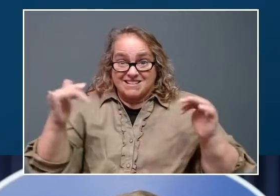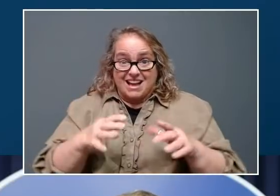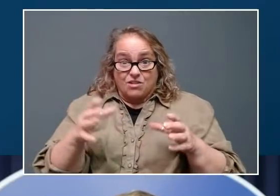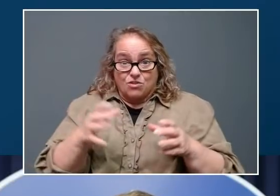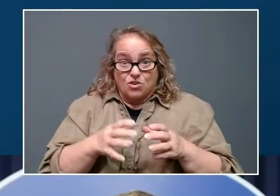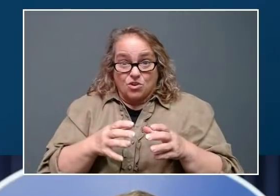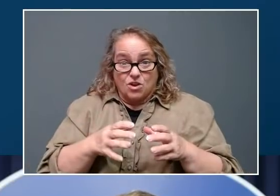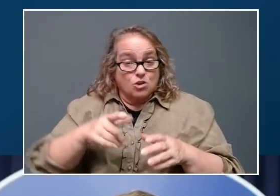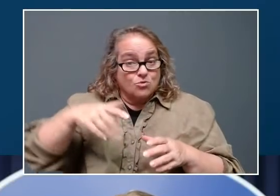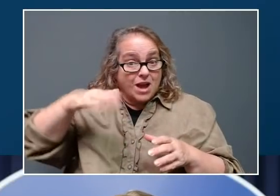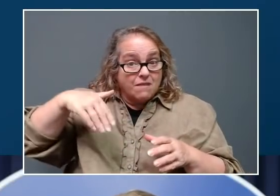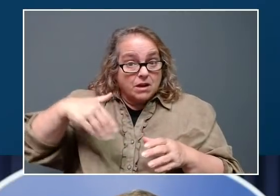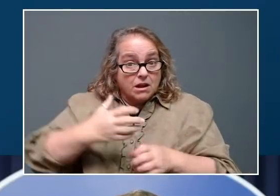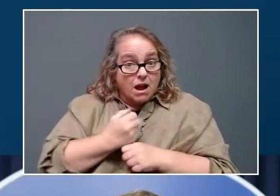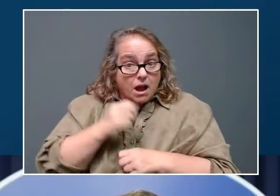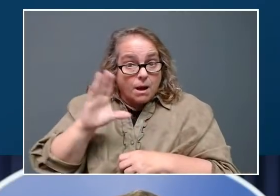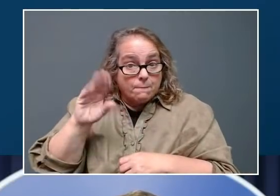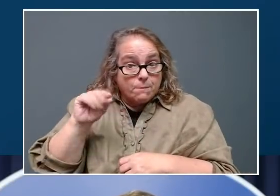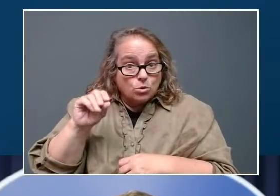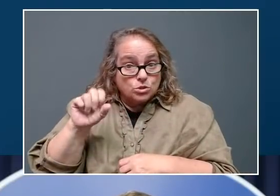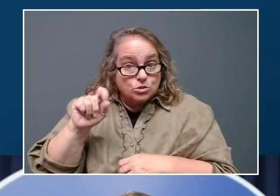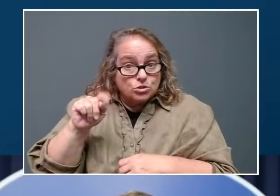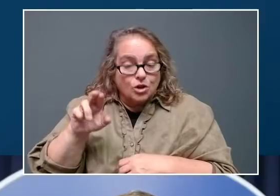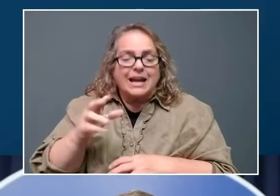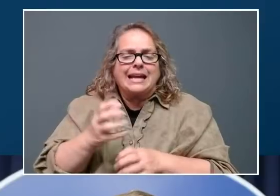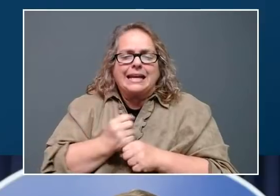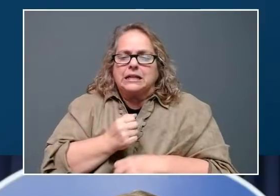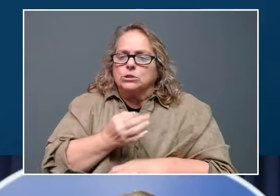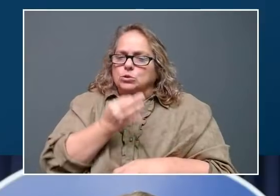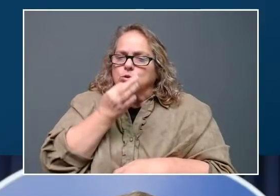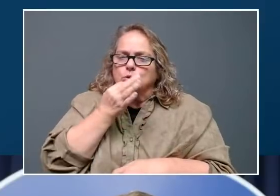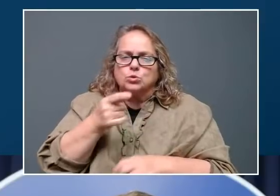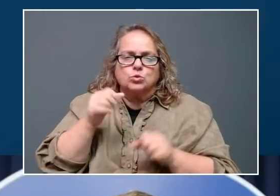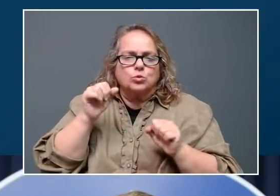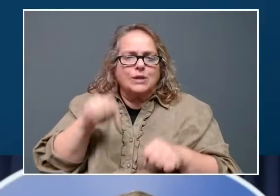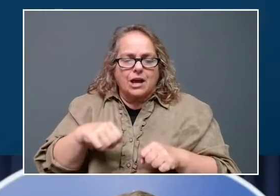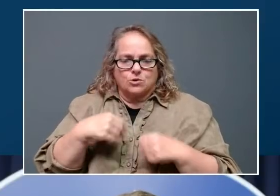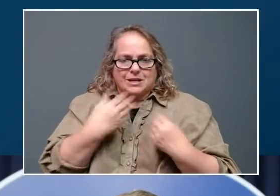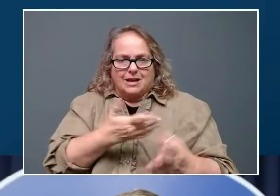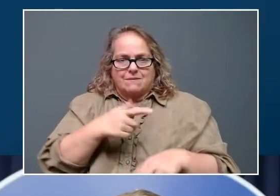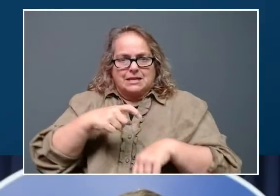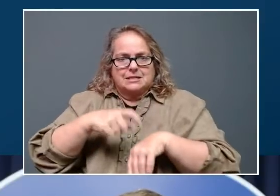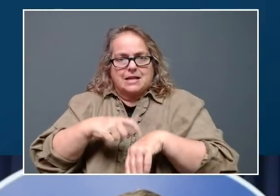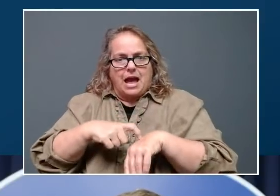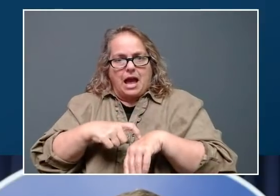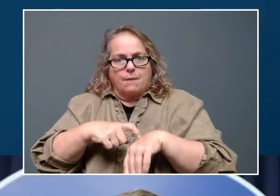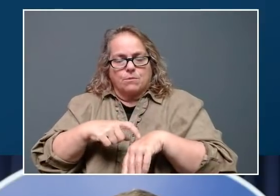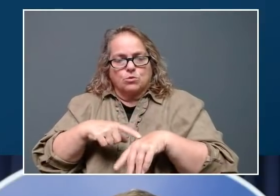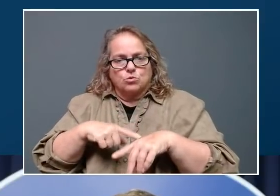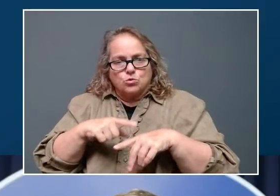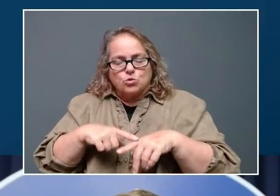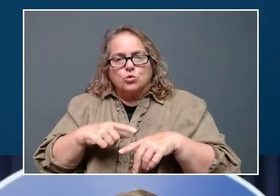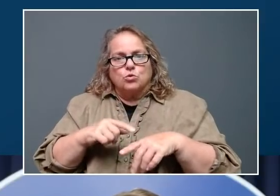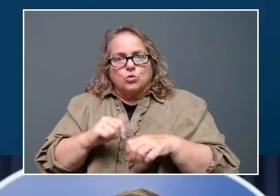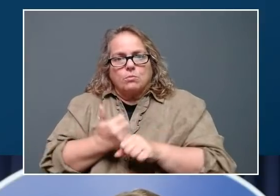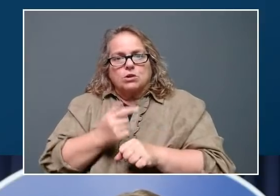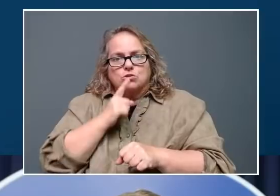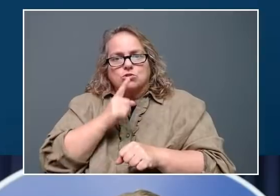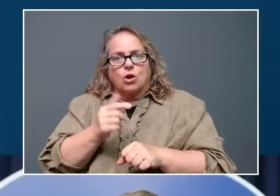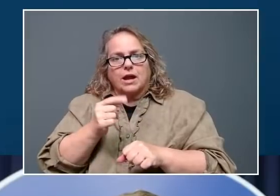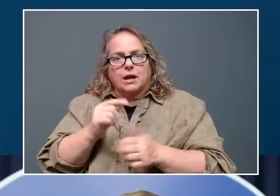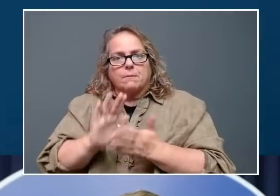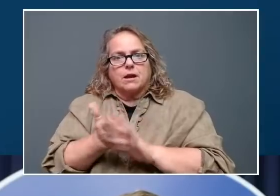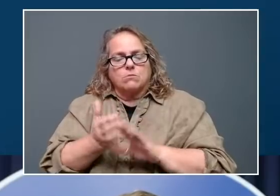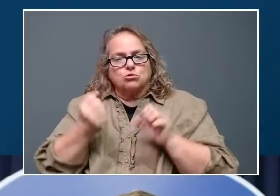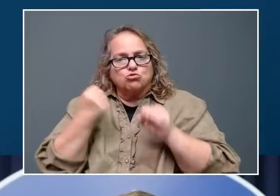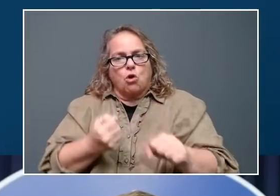get your booster shot as soon as you can to give it time to fully kick in before Christmas. That's a gift that you can give